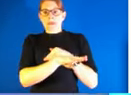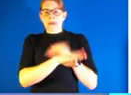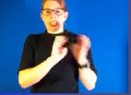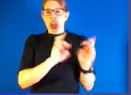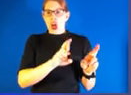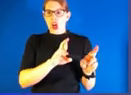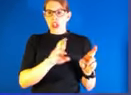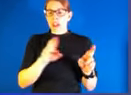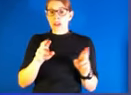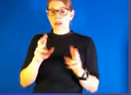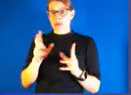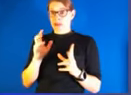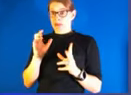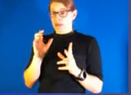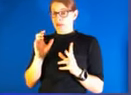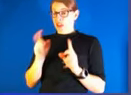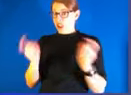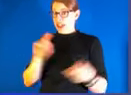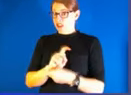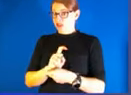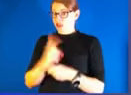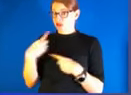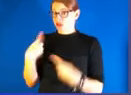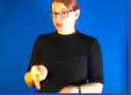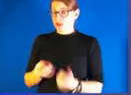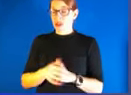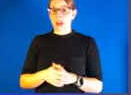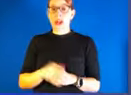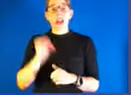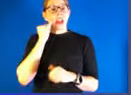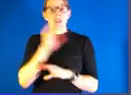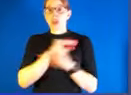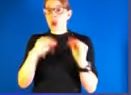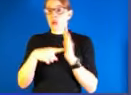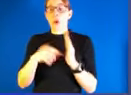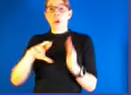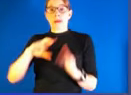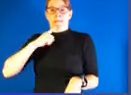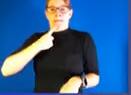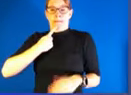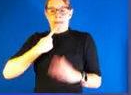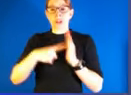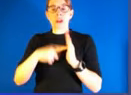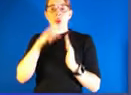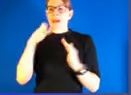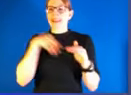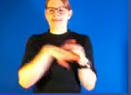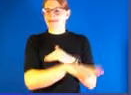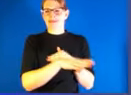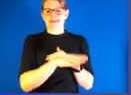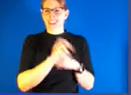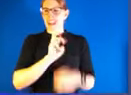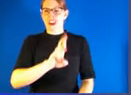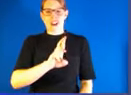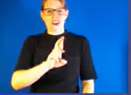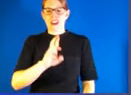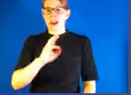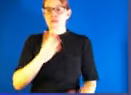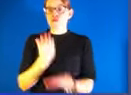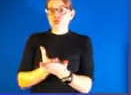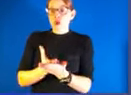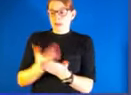you're vaccinated? Right. If you're not having symptoms or significant symptoms, you do not need to come to the emergency room just to prove that you